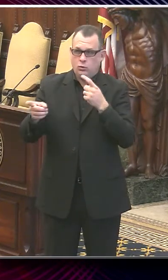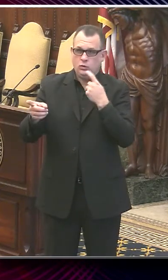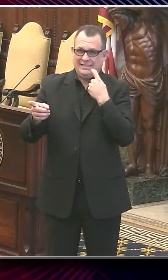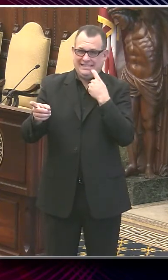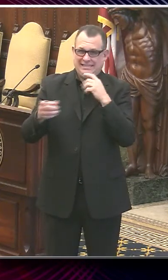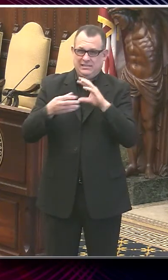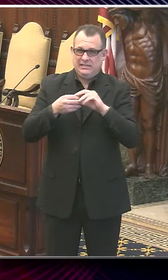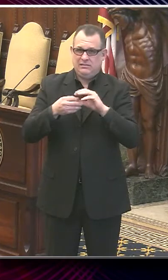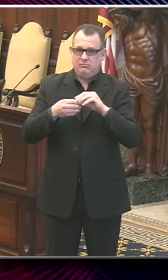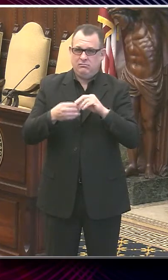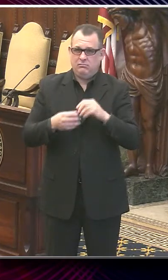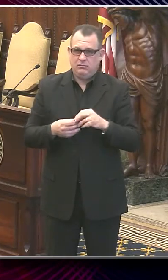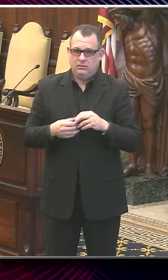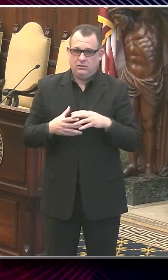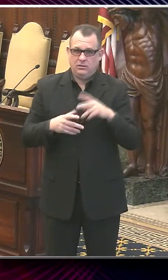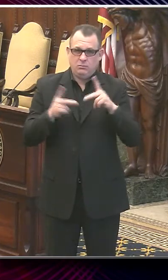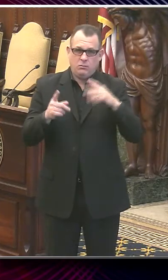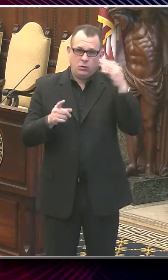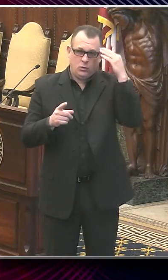to make sure people in their 60s